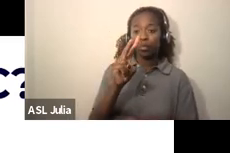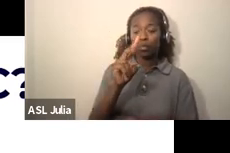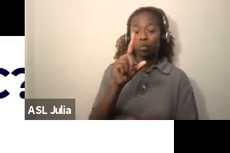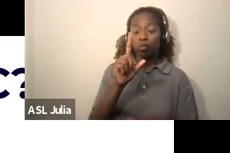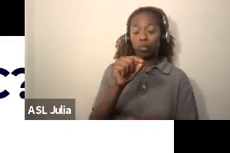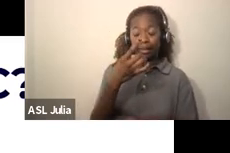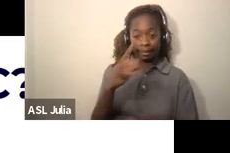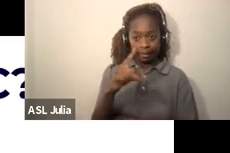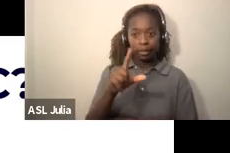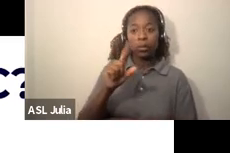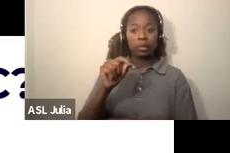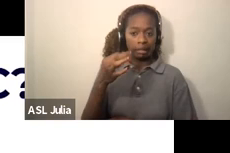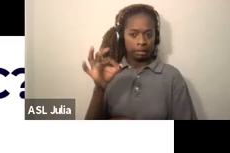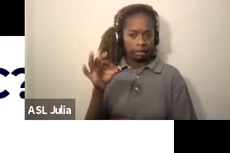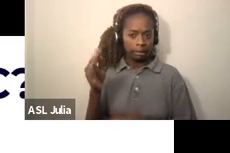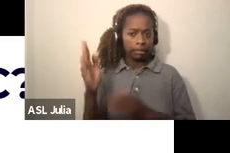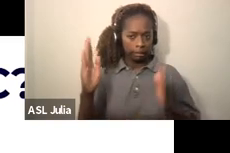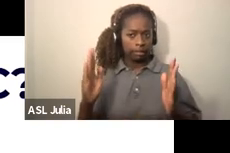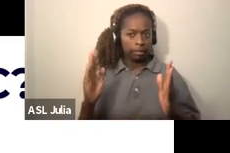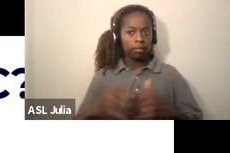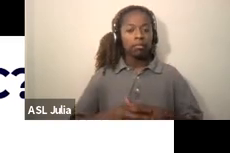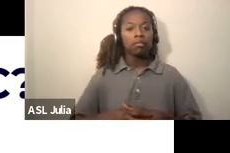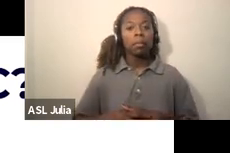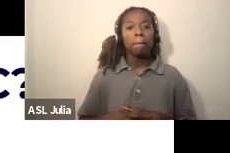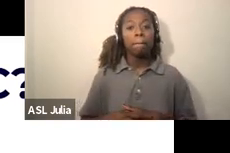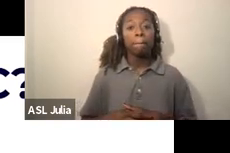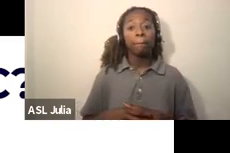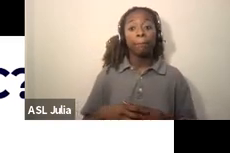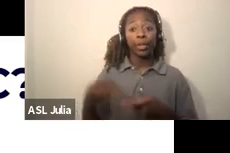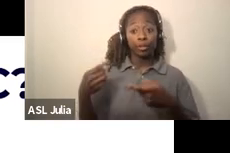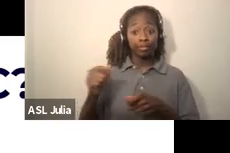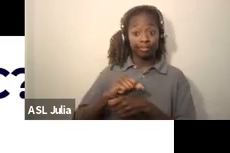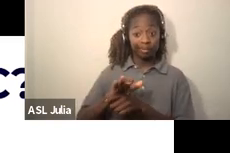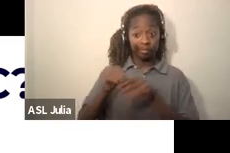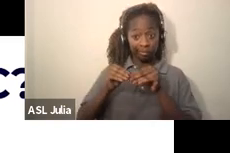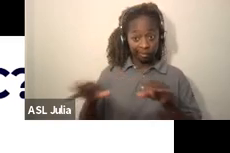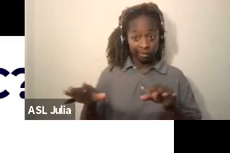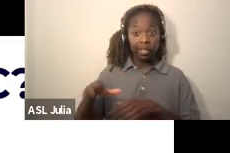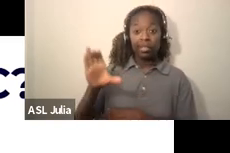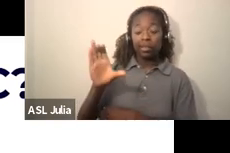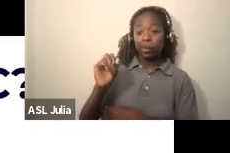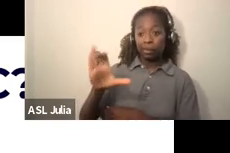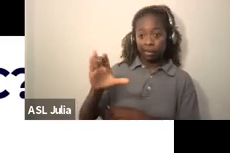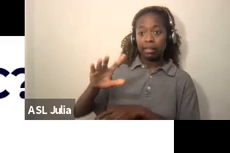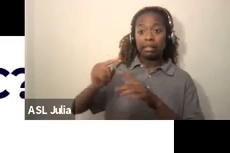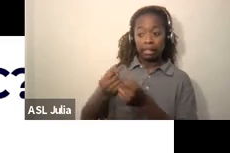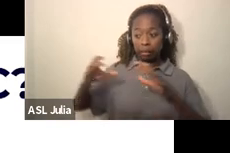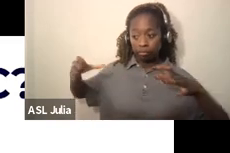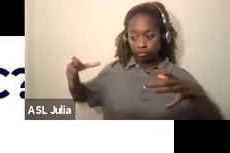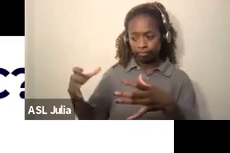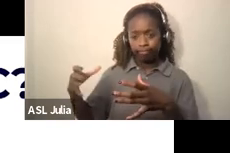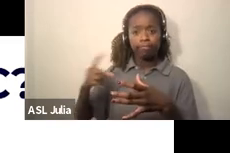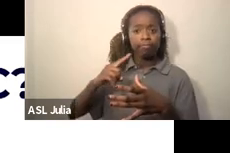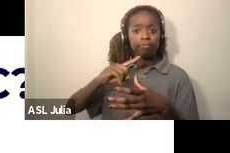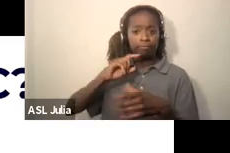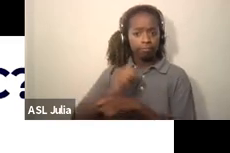2019 um so during the pandemic the code of conduct team really took a